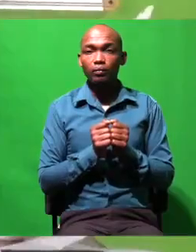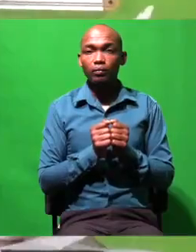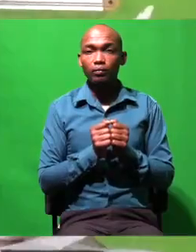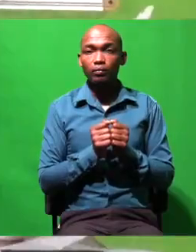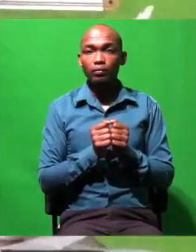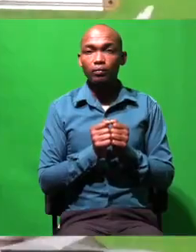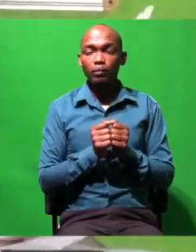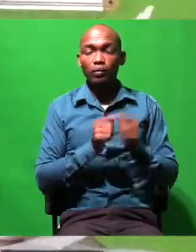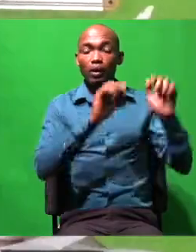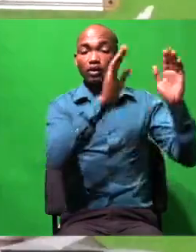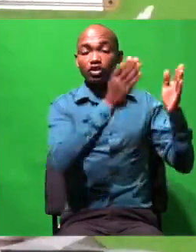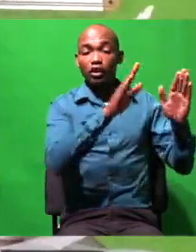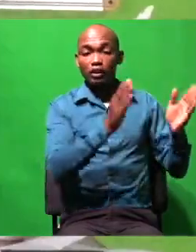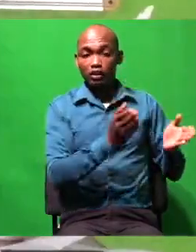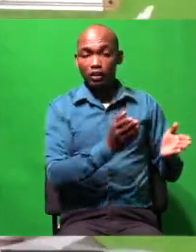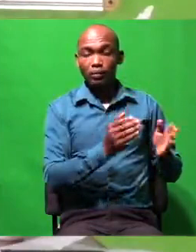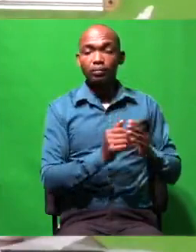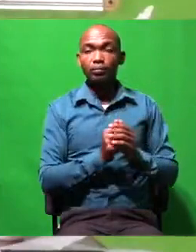yes, structure,